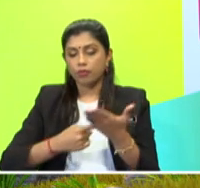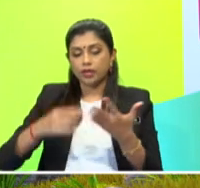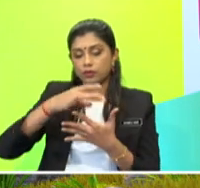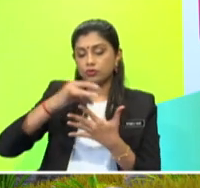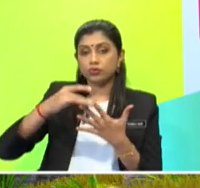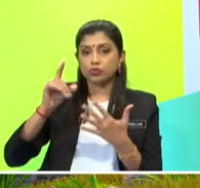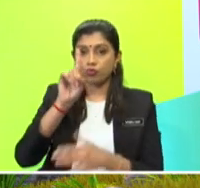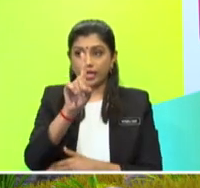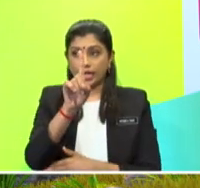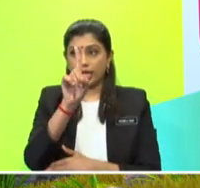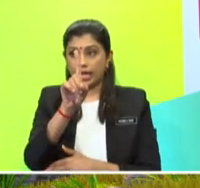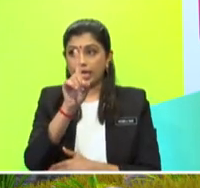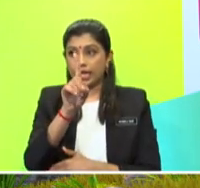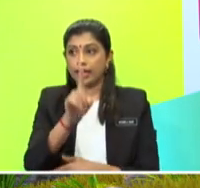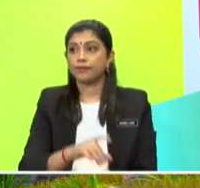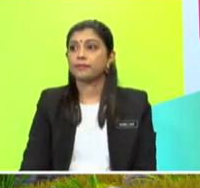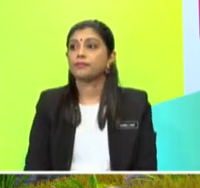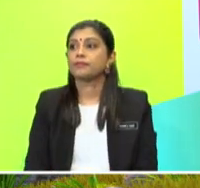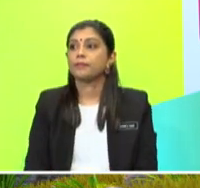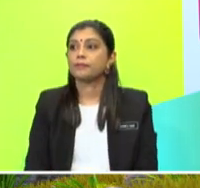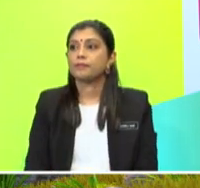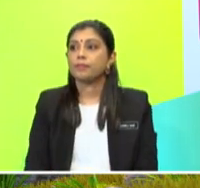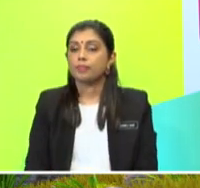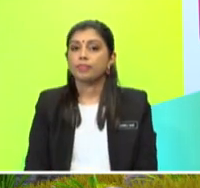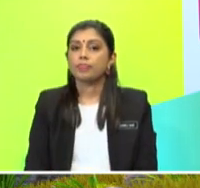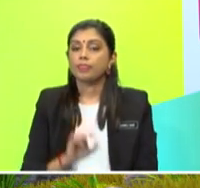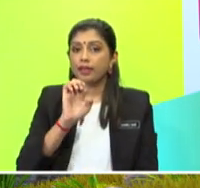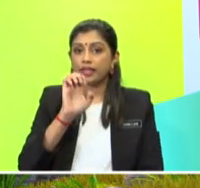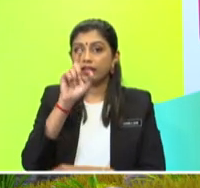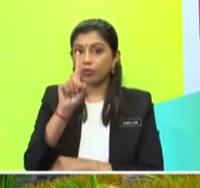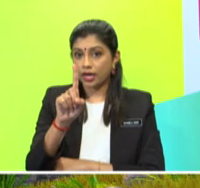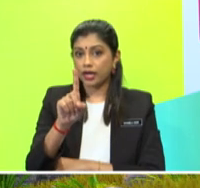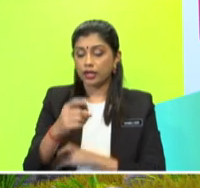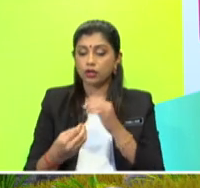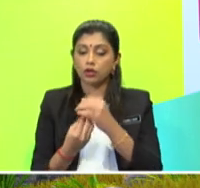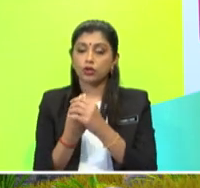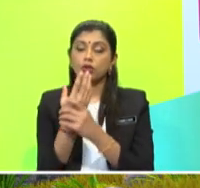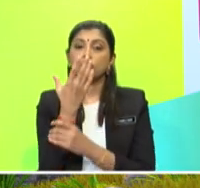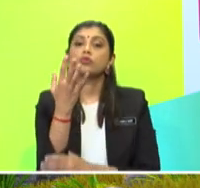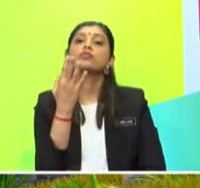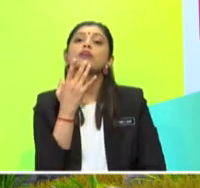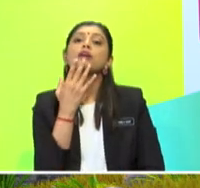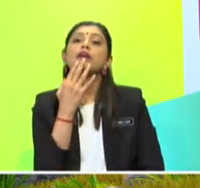blue tag there. E1 grows color one, people. So how are we going to grow that,